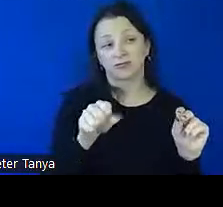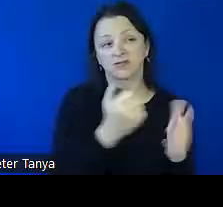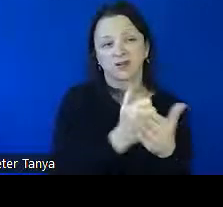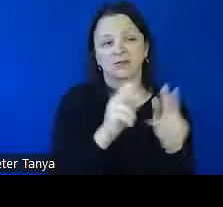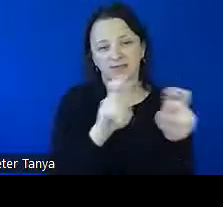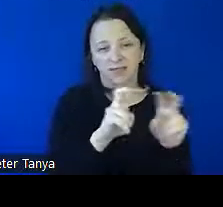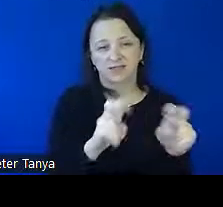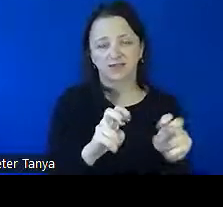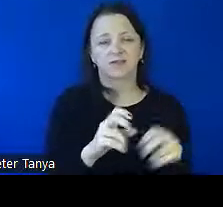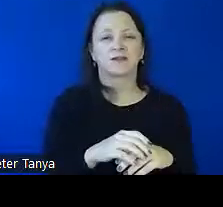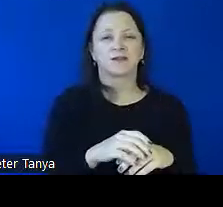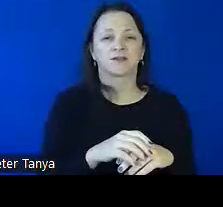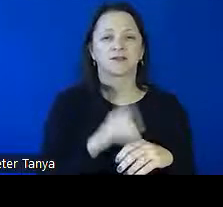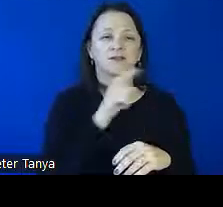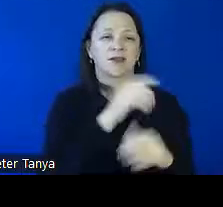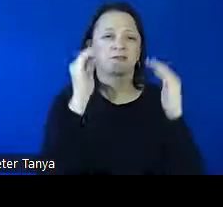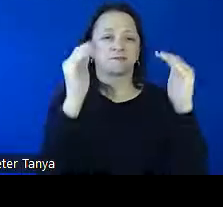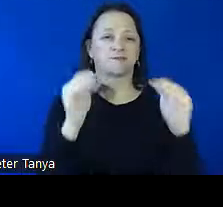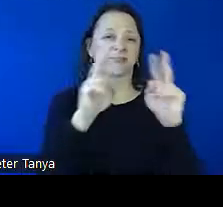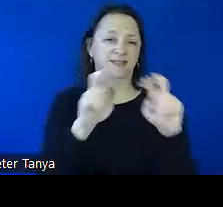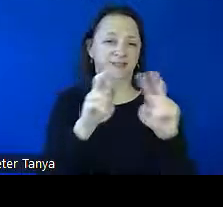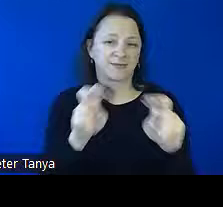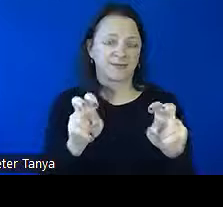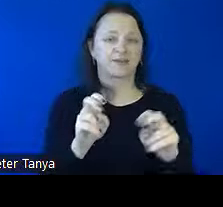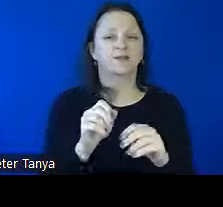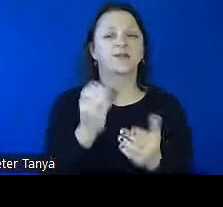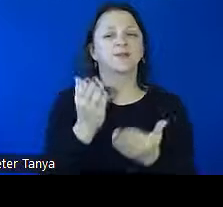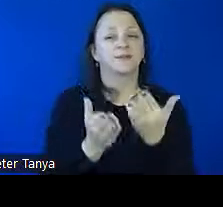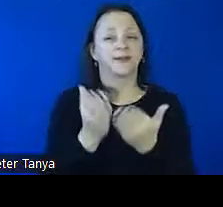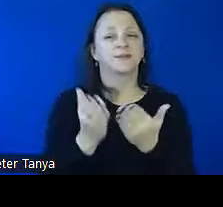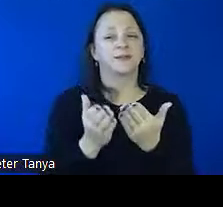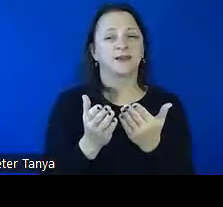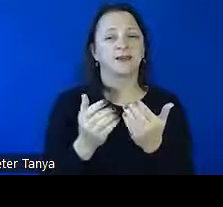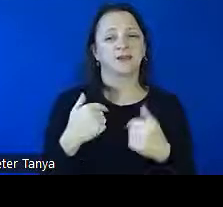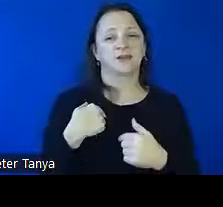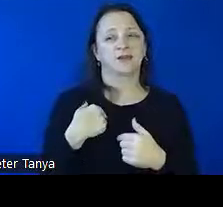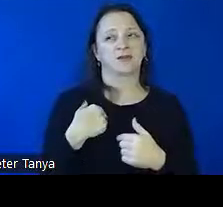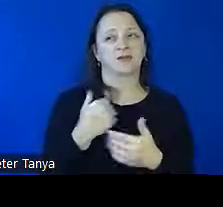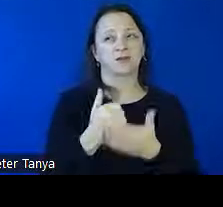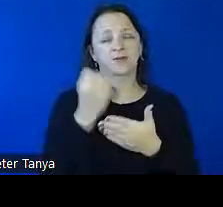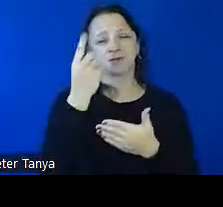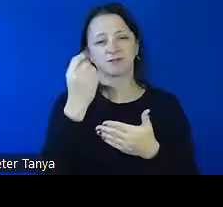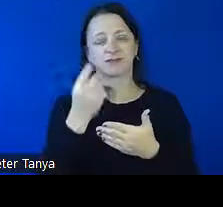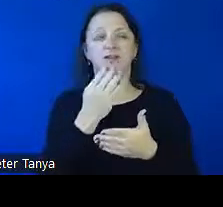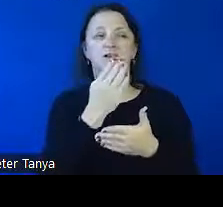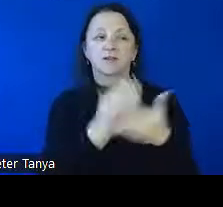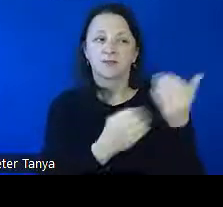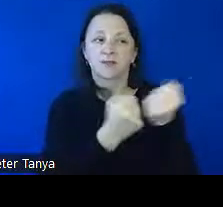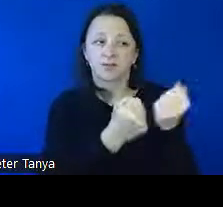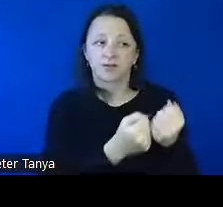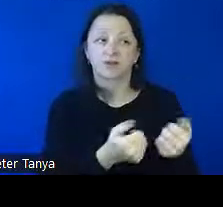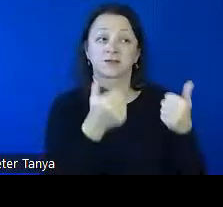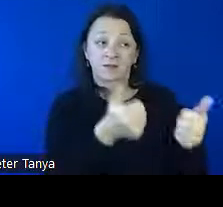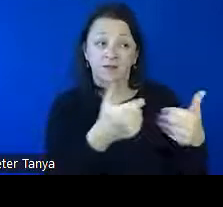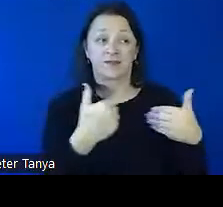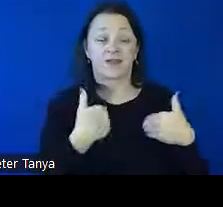And so as they go through this assessment, or as we're thinking about that question, it might lead to us maybe understanding what supports still need to be added in to the